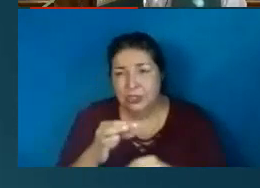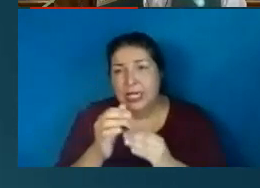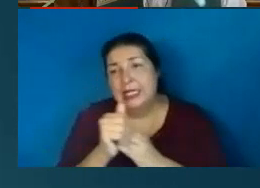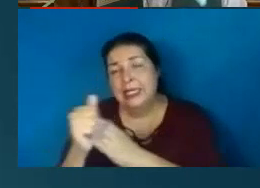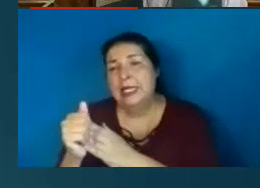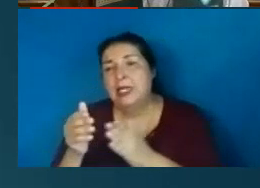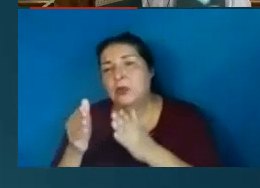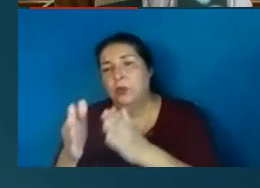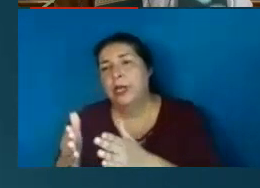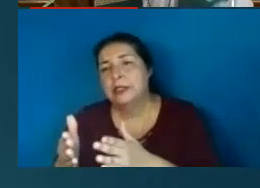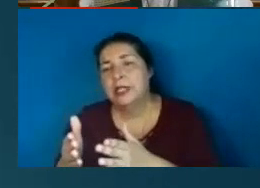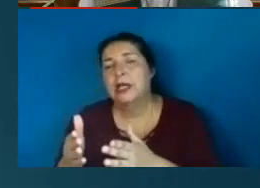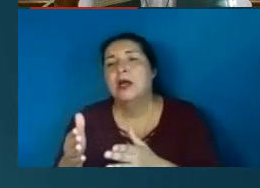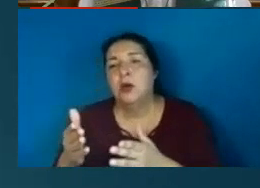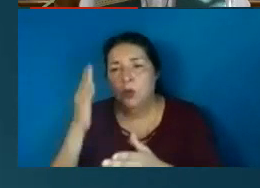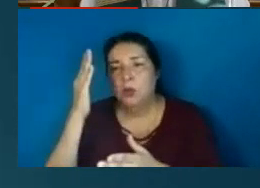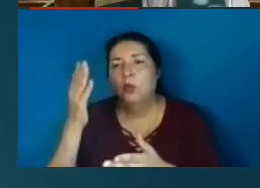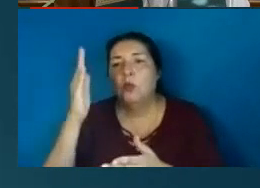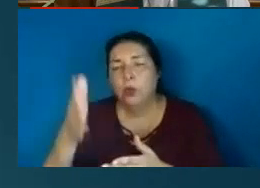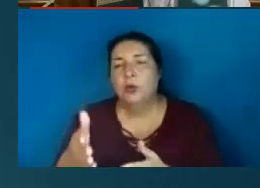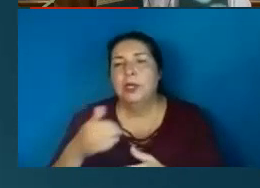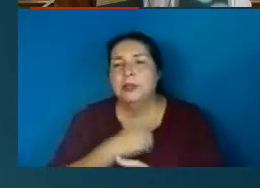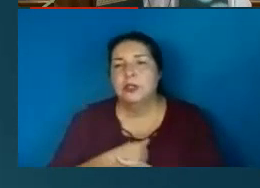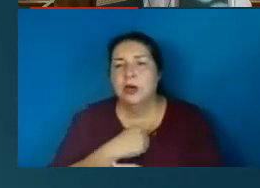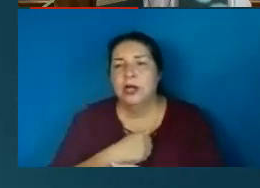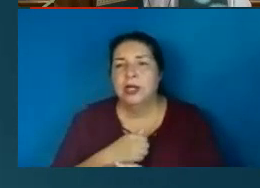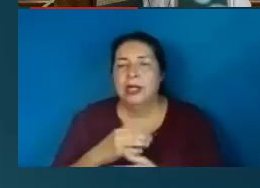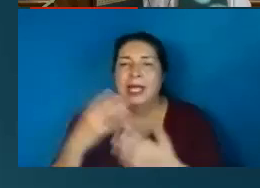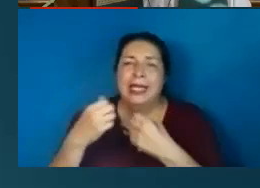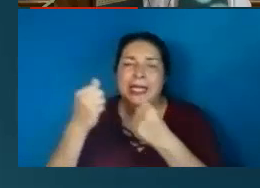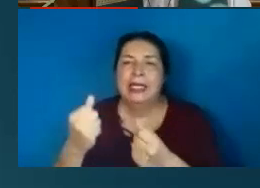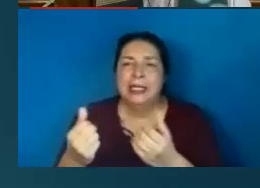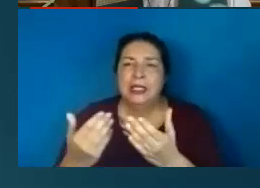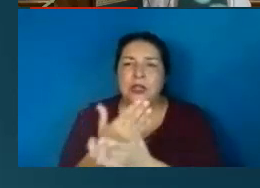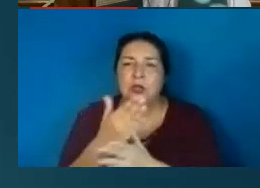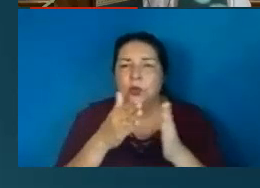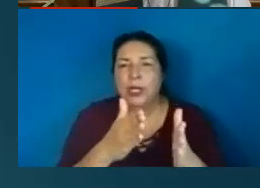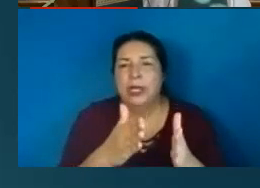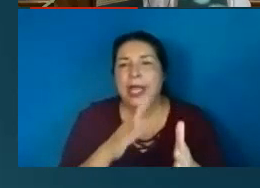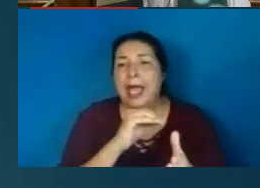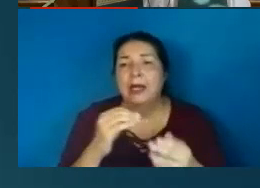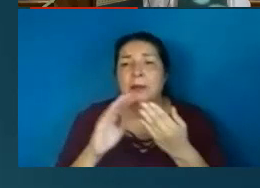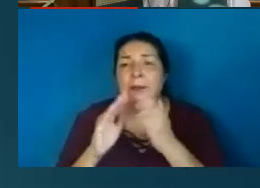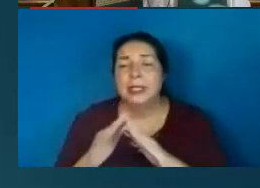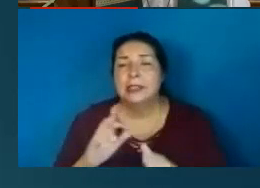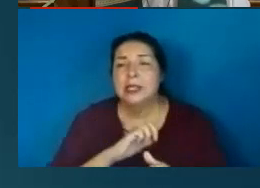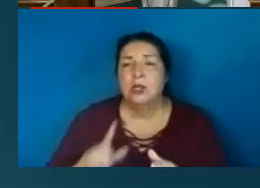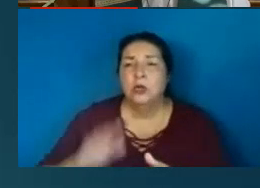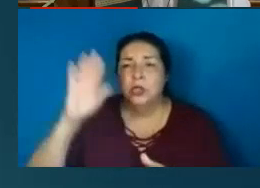in repentance, healing, forgiveness, new directions, and peace. Lord, in your